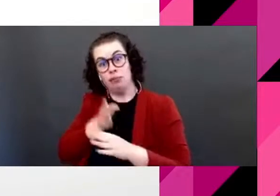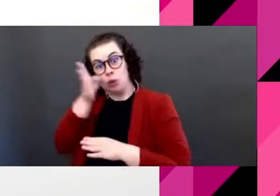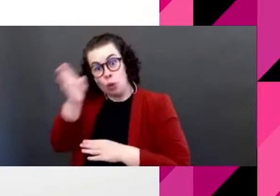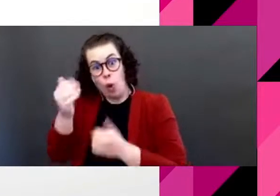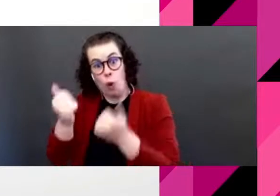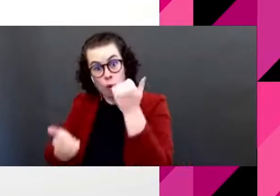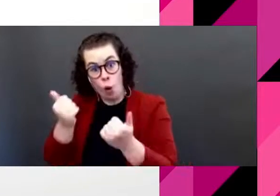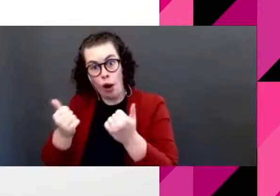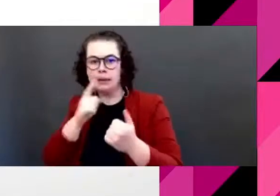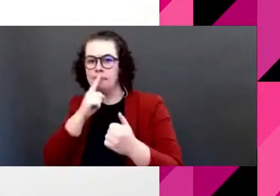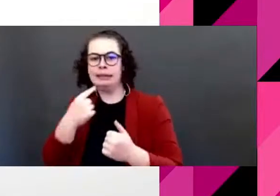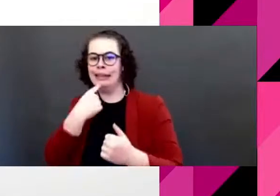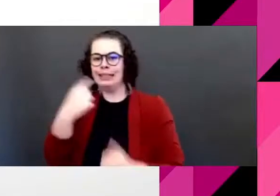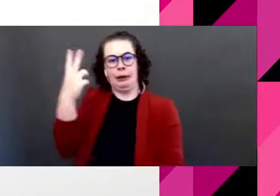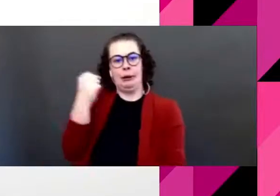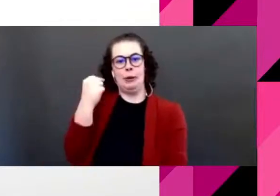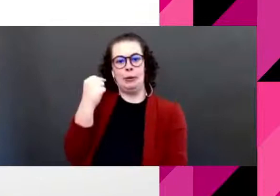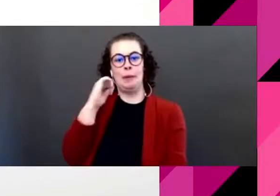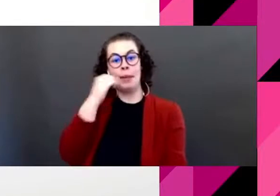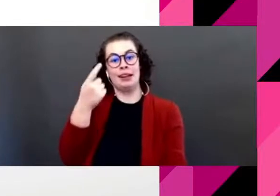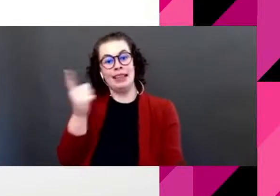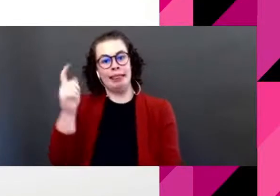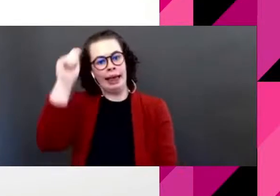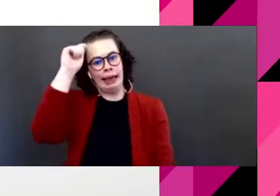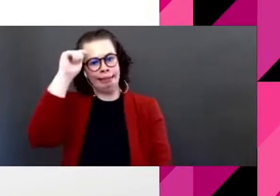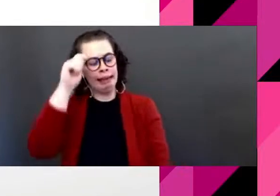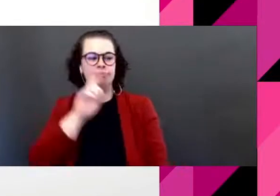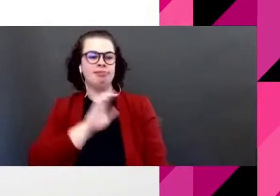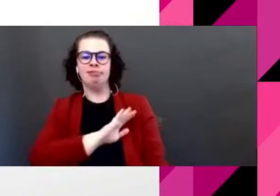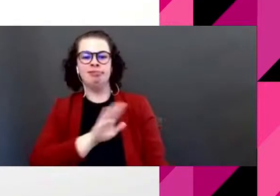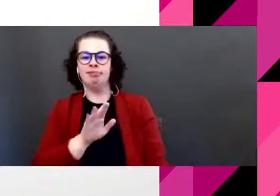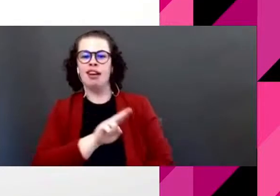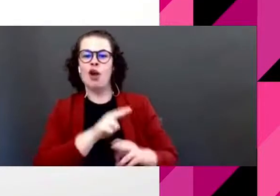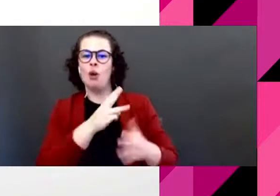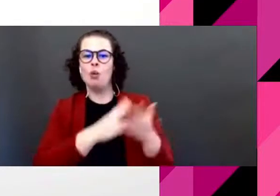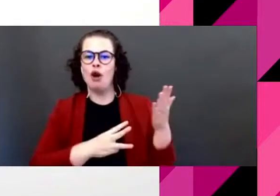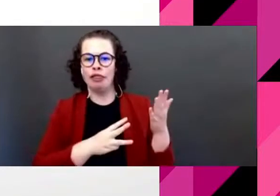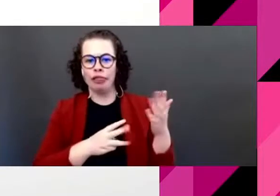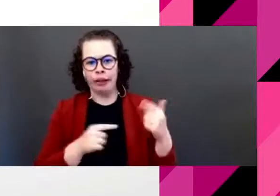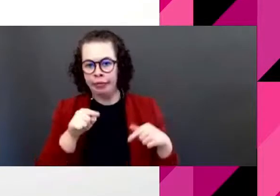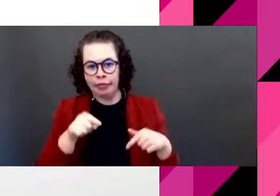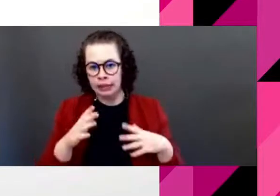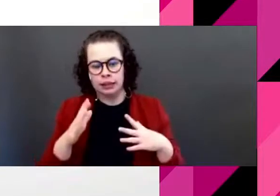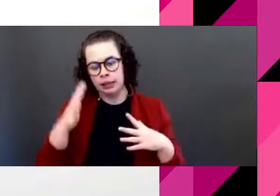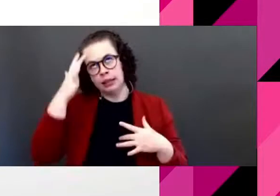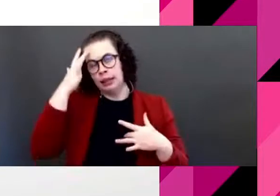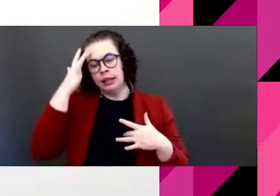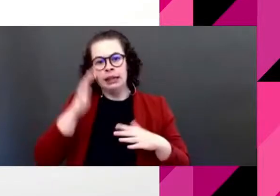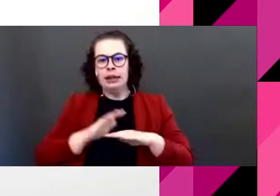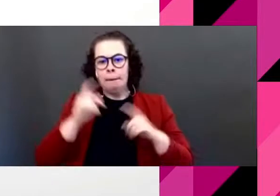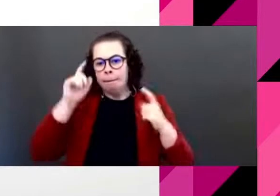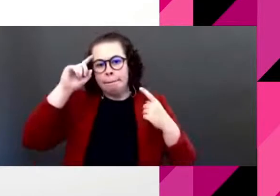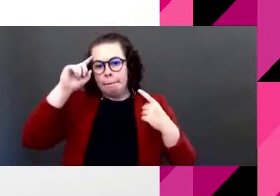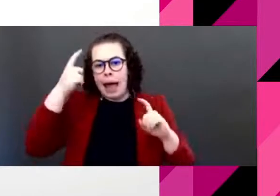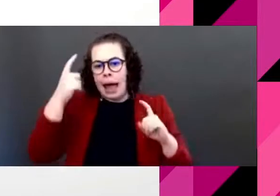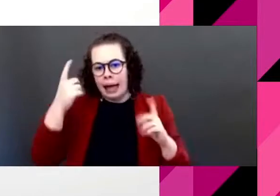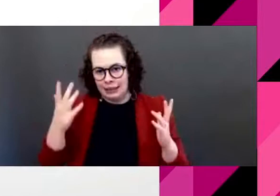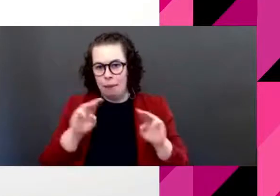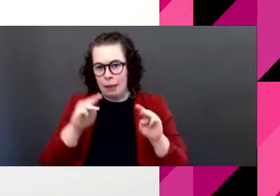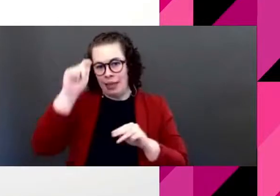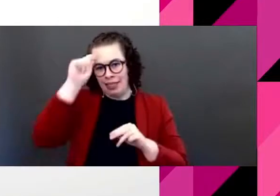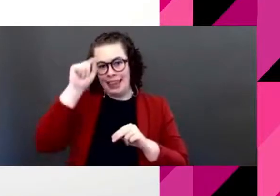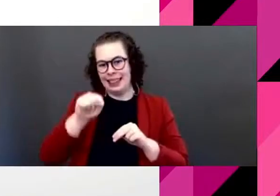certain persons with disability is not worth of belief, and this is outrageous. Then we also,